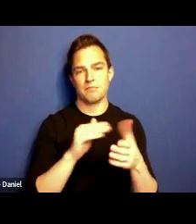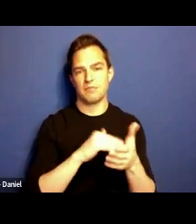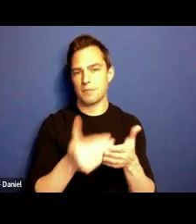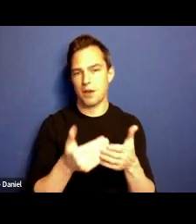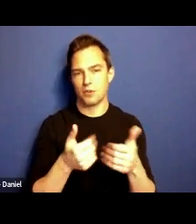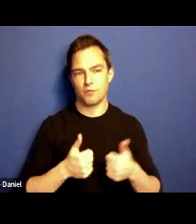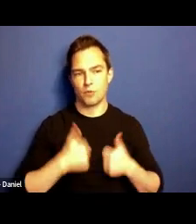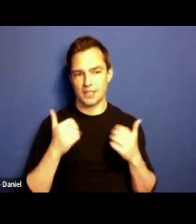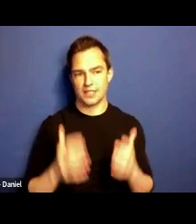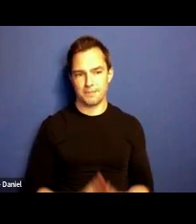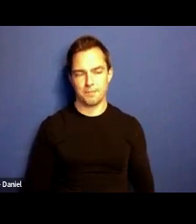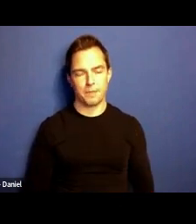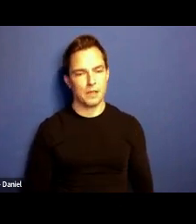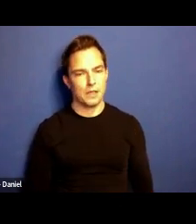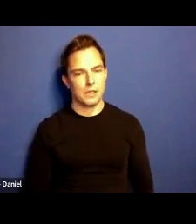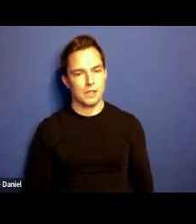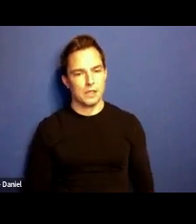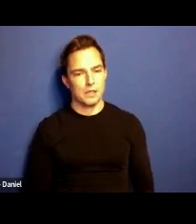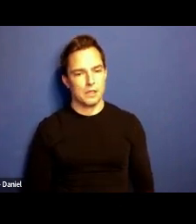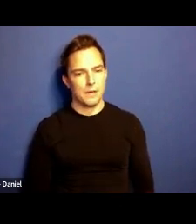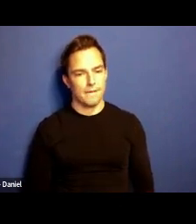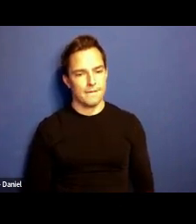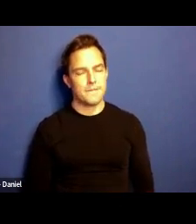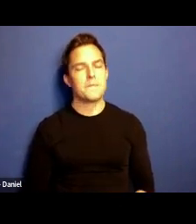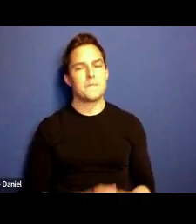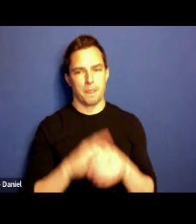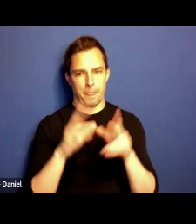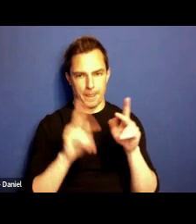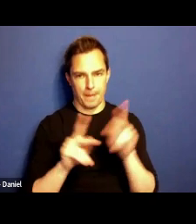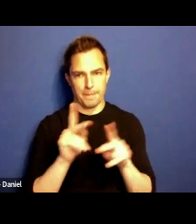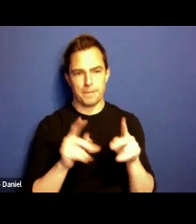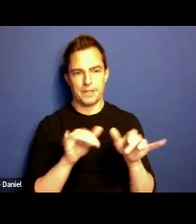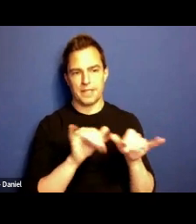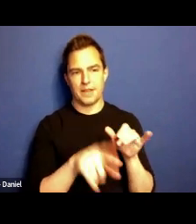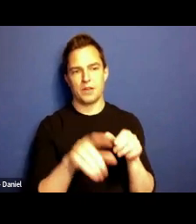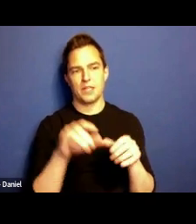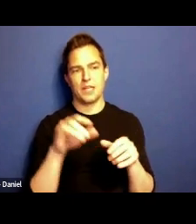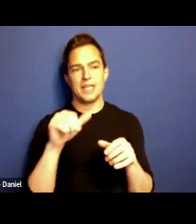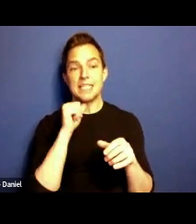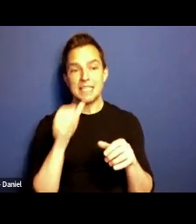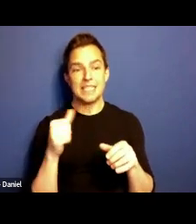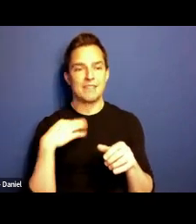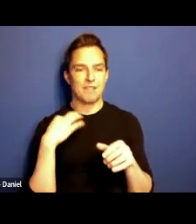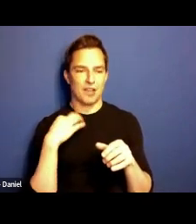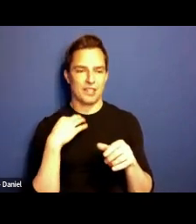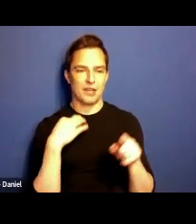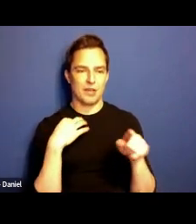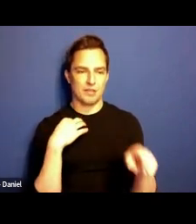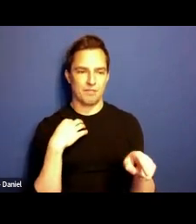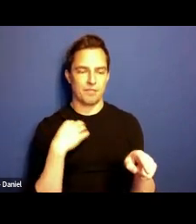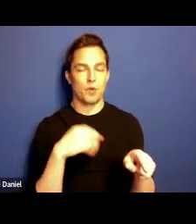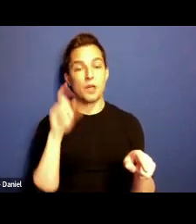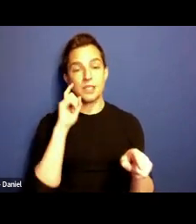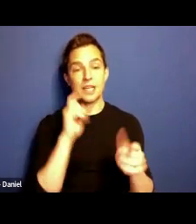there, over half are again residents were a forensic, involuntary forensic status or a sex offender